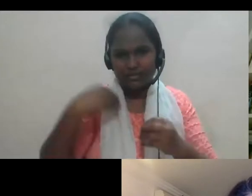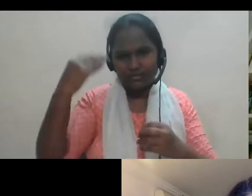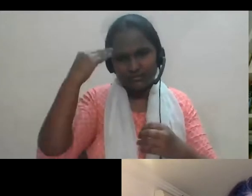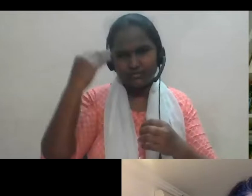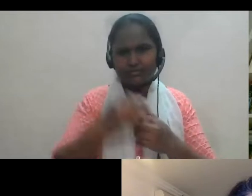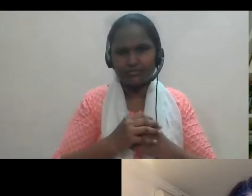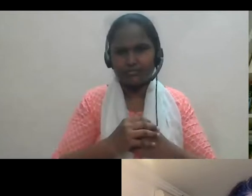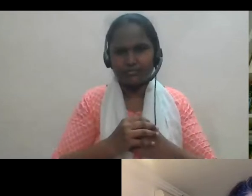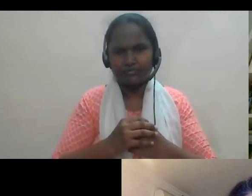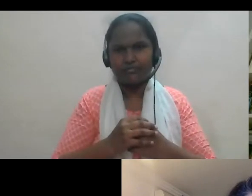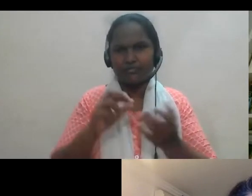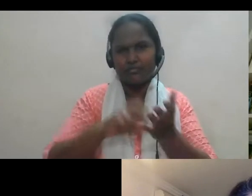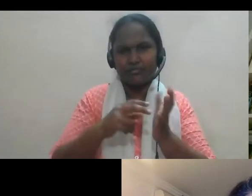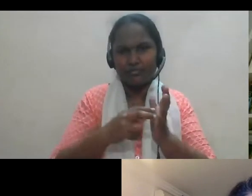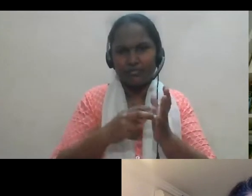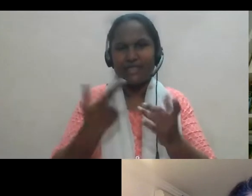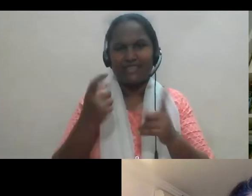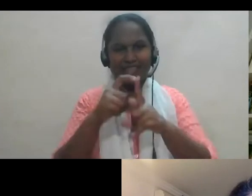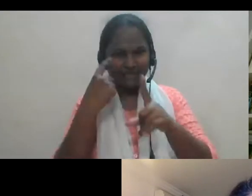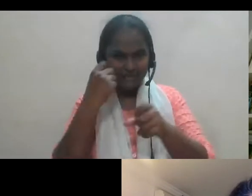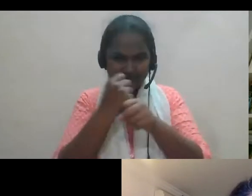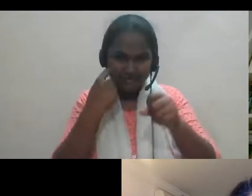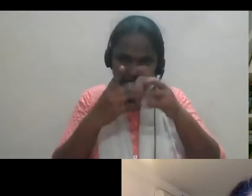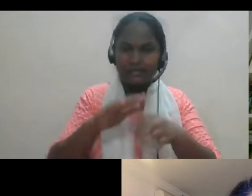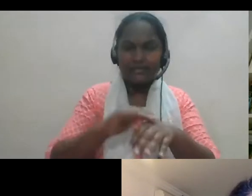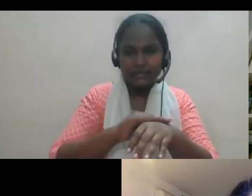a meaningful digital service.